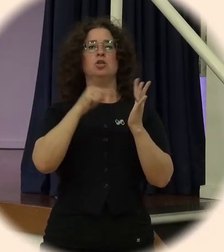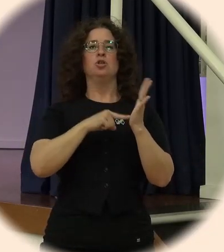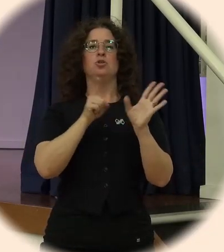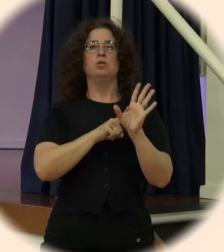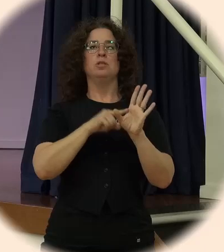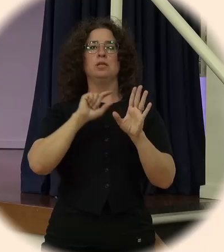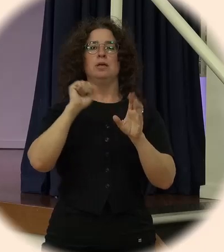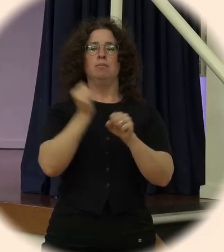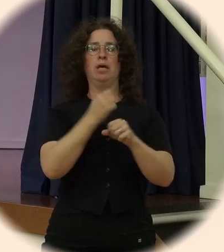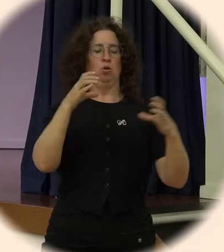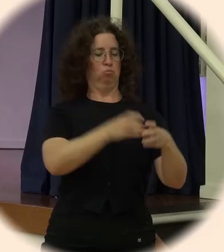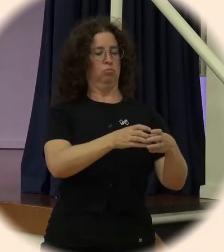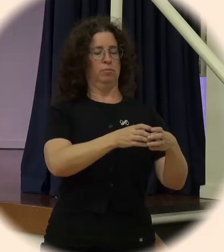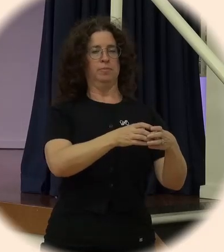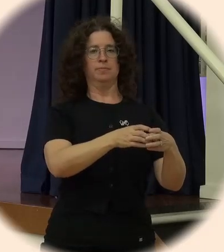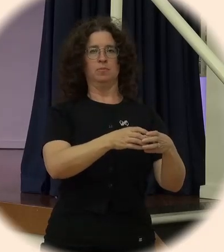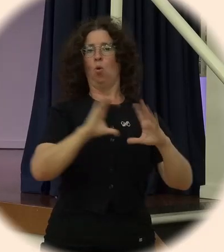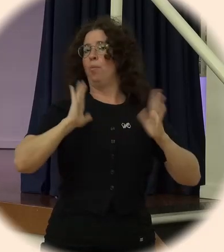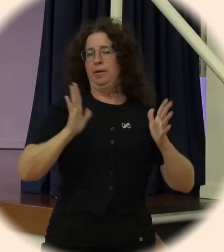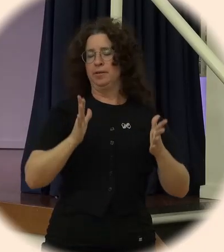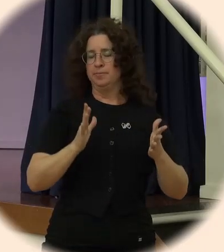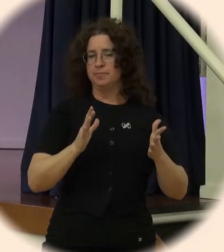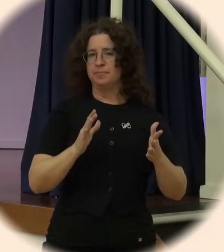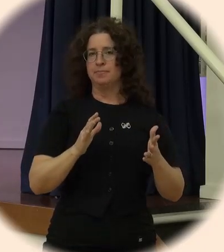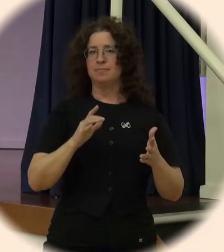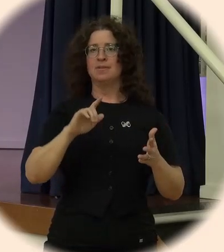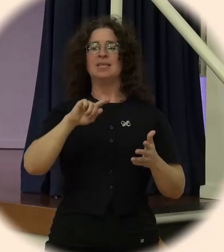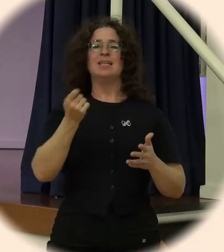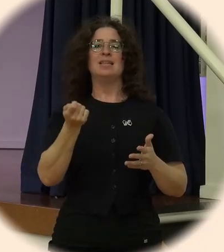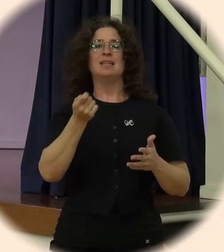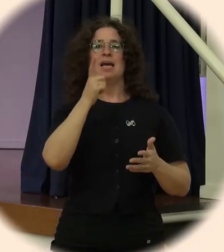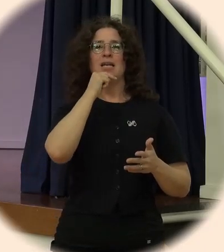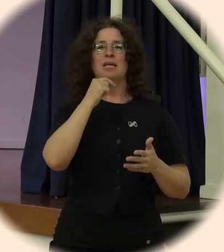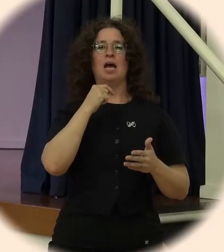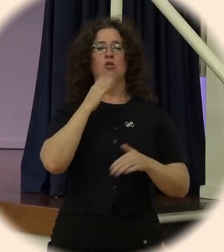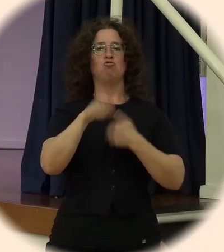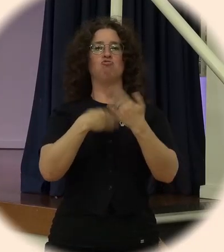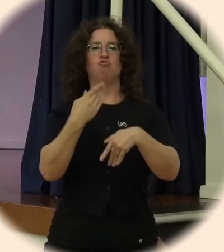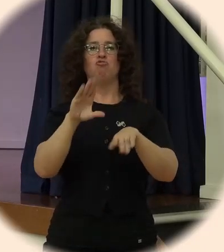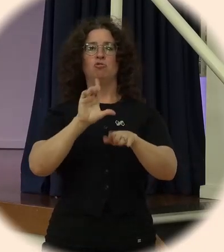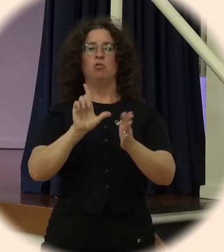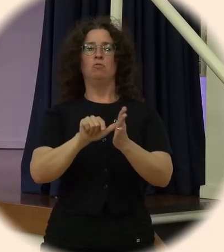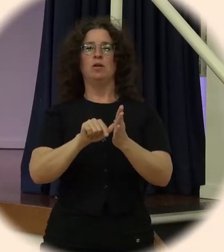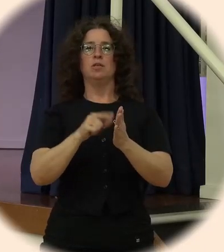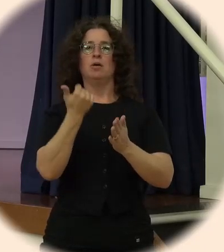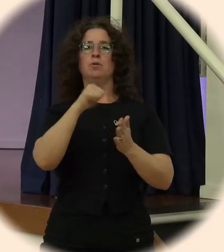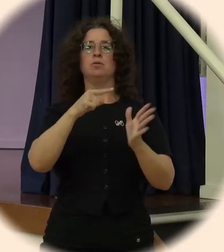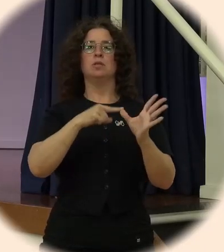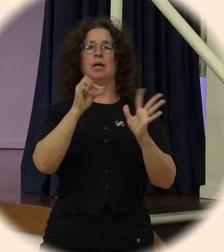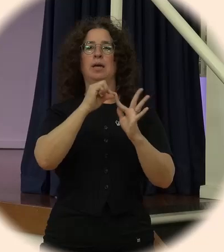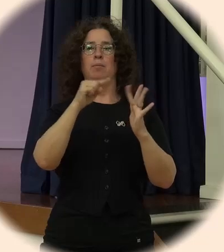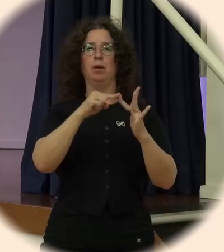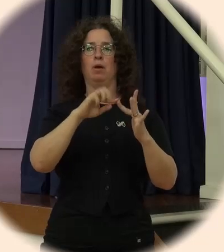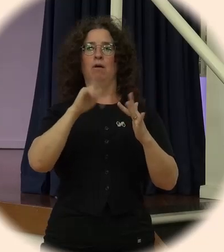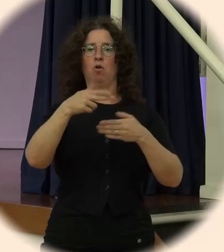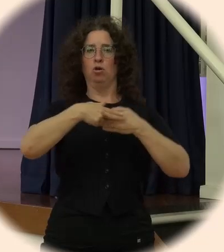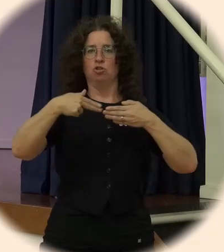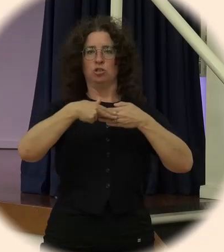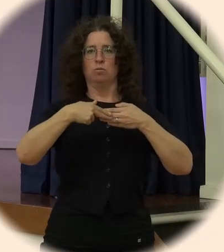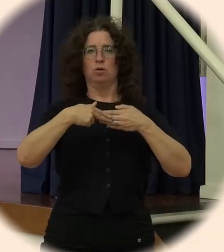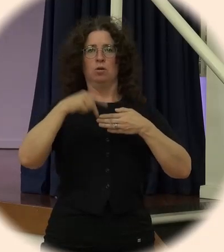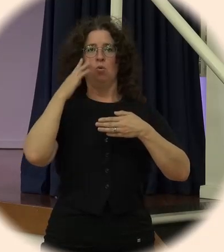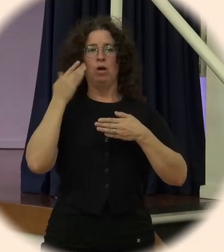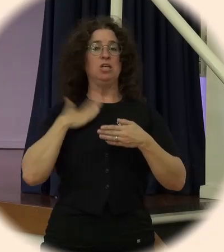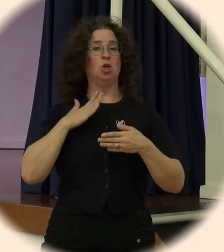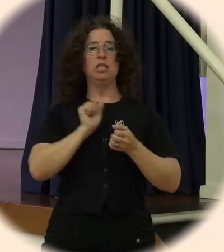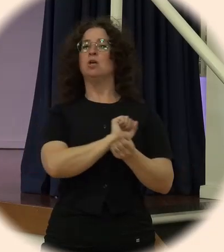asset bundles for those items. You can then load at runtime using the Addressables API. When you no longer need an asset, you release